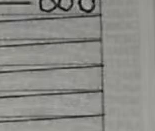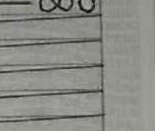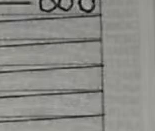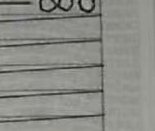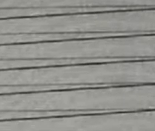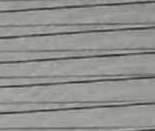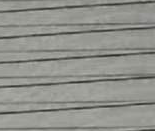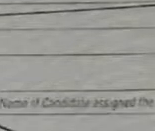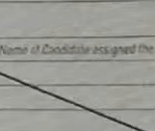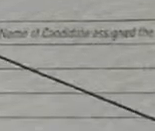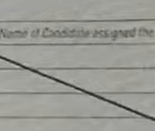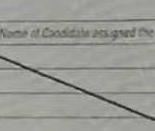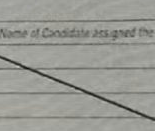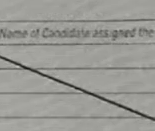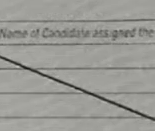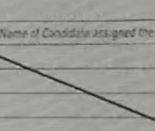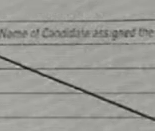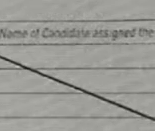316.